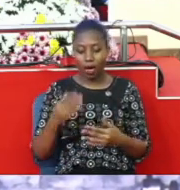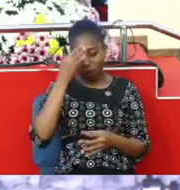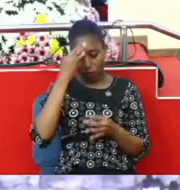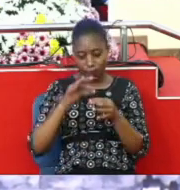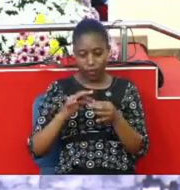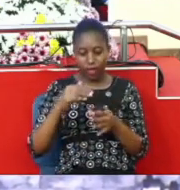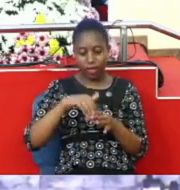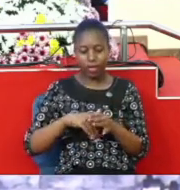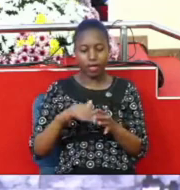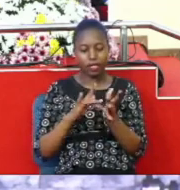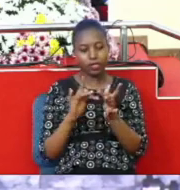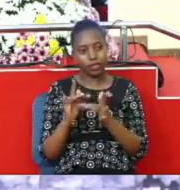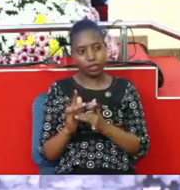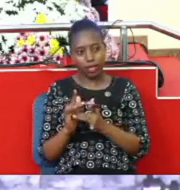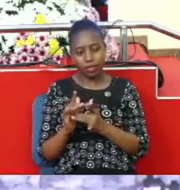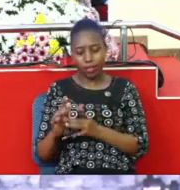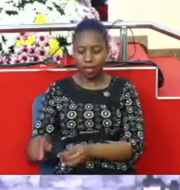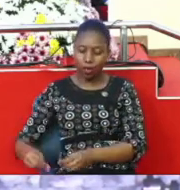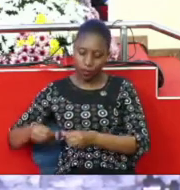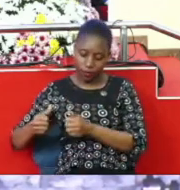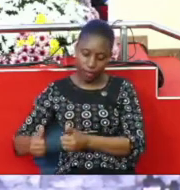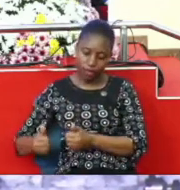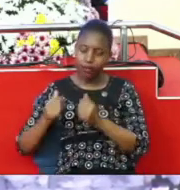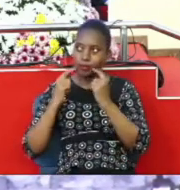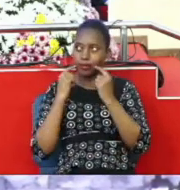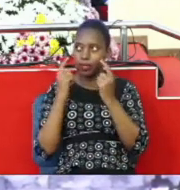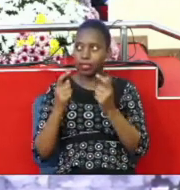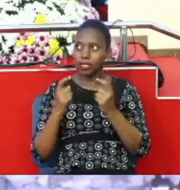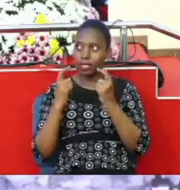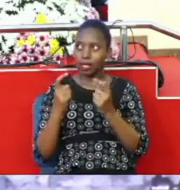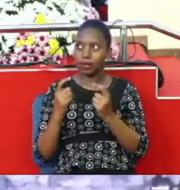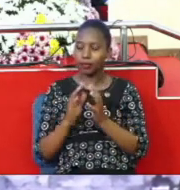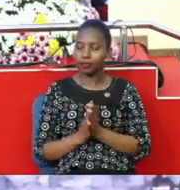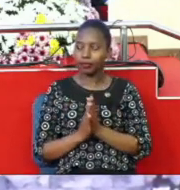I think number one is providing the forgiveness of sin.